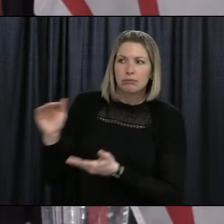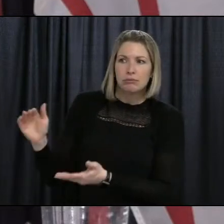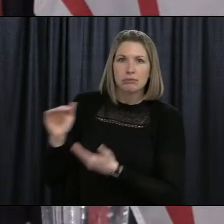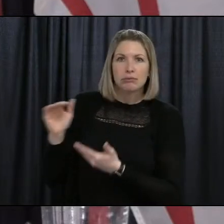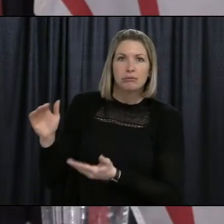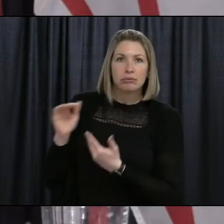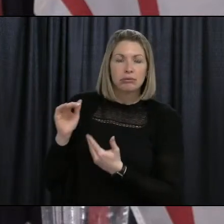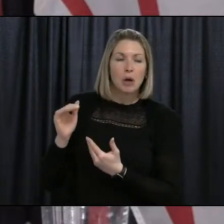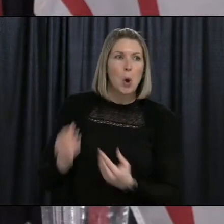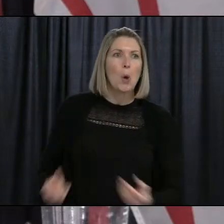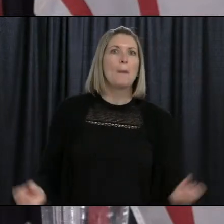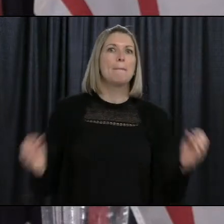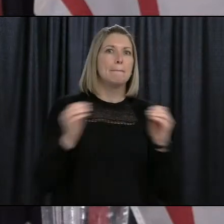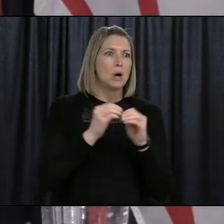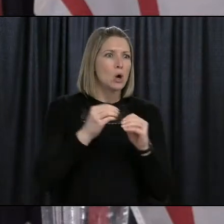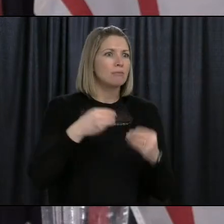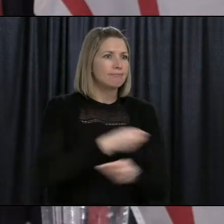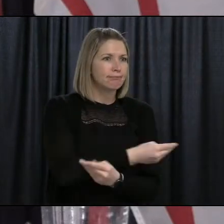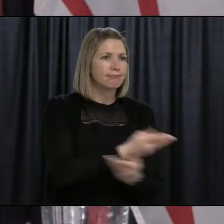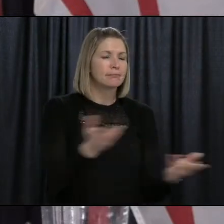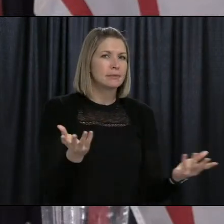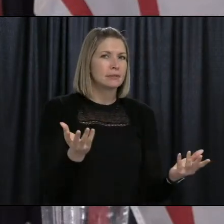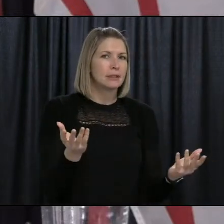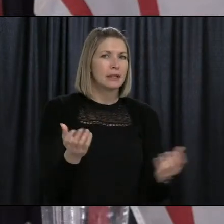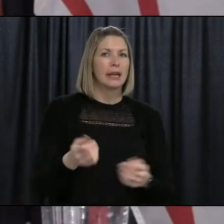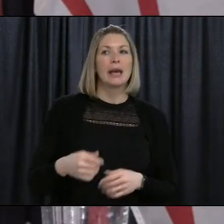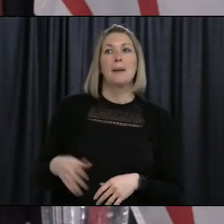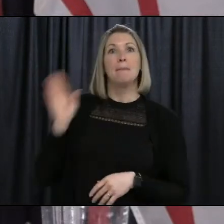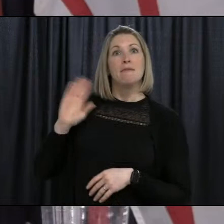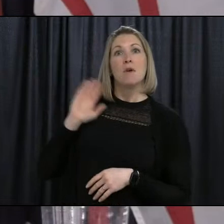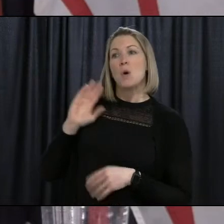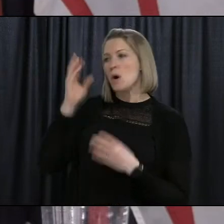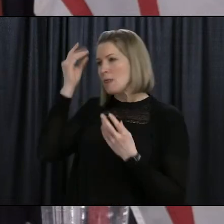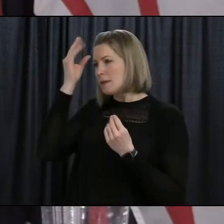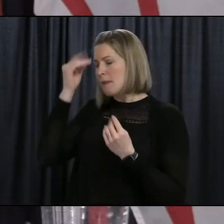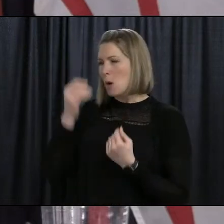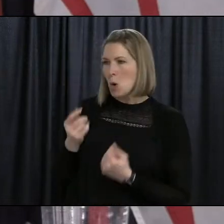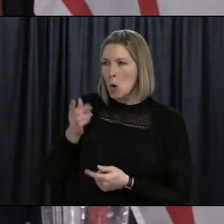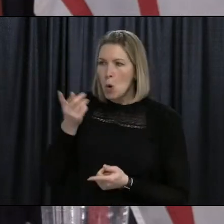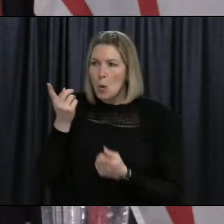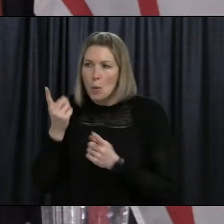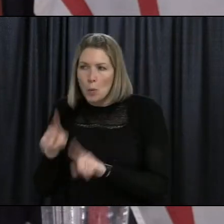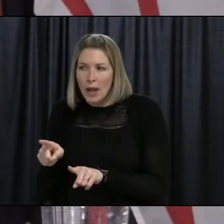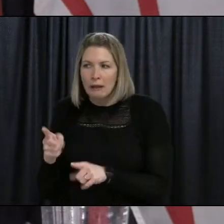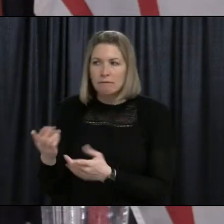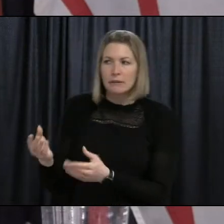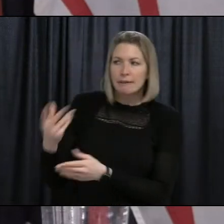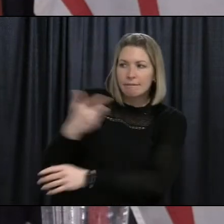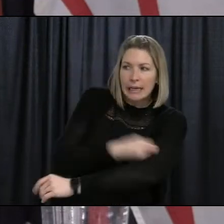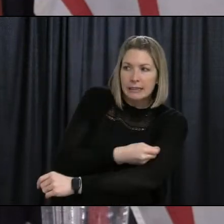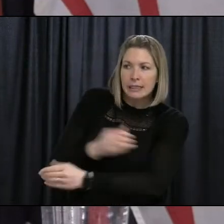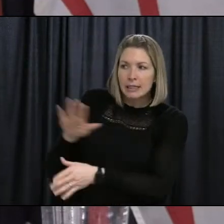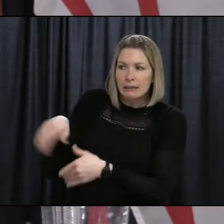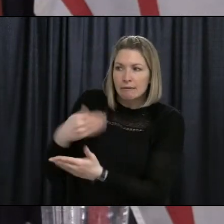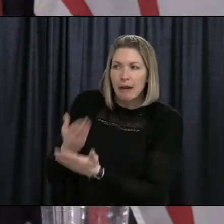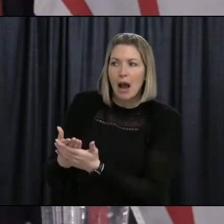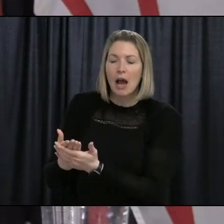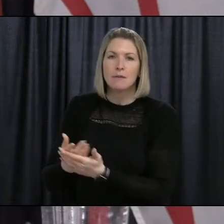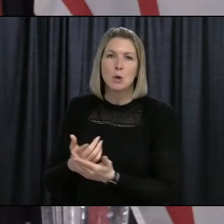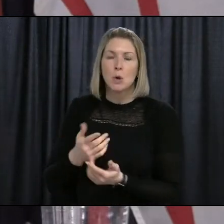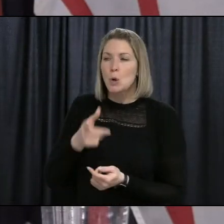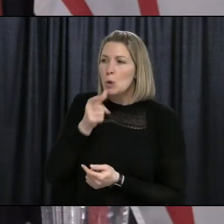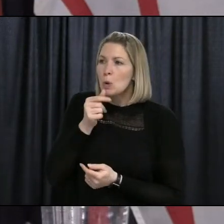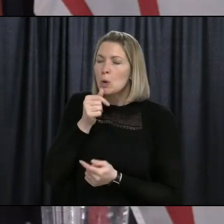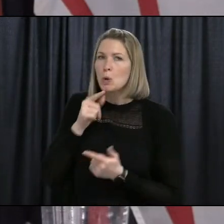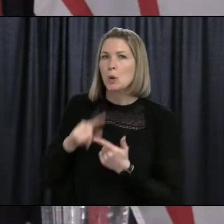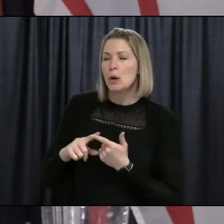shifted from if to when and how. Shipments are increasing exponentially, and that will in turn accelerate the